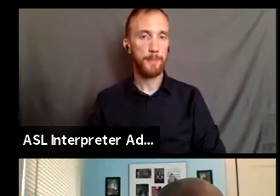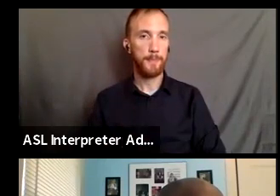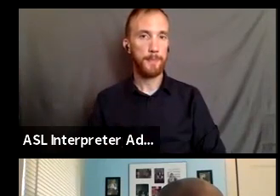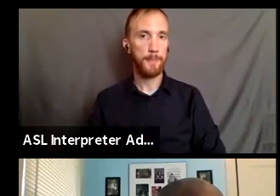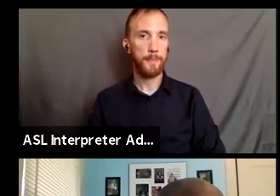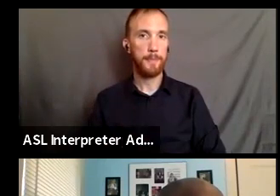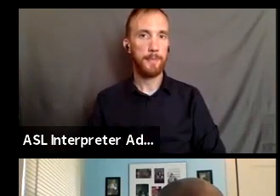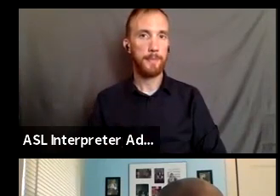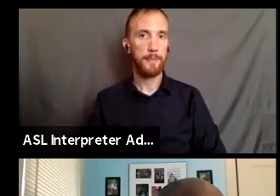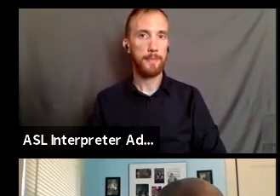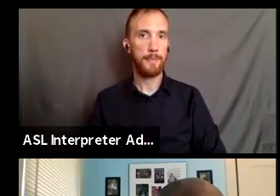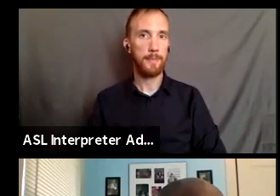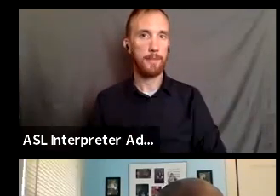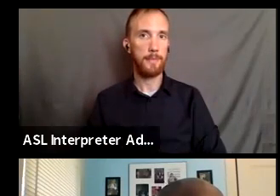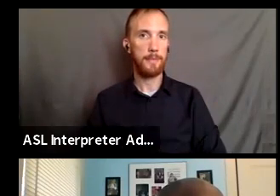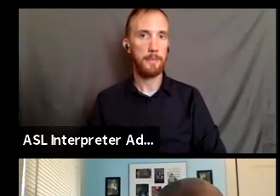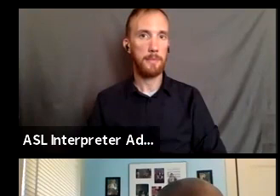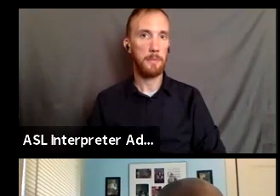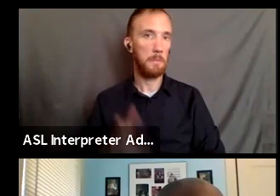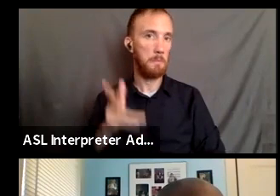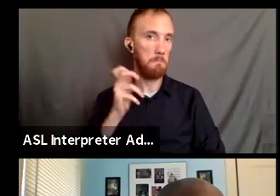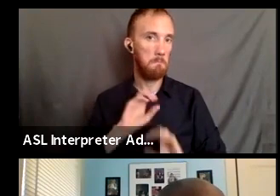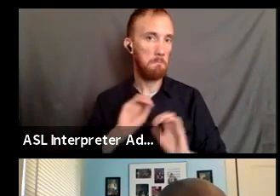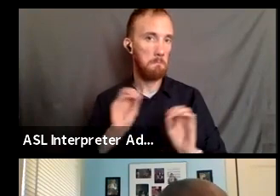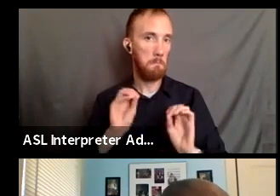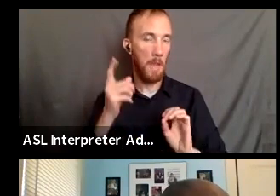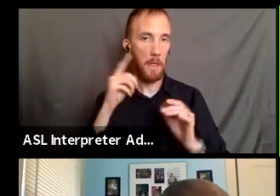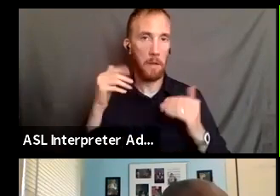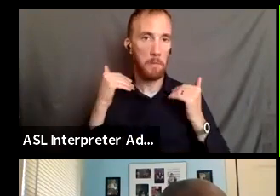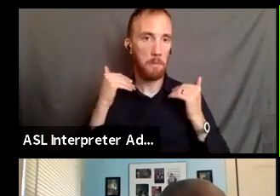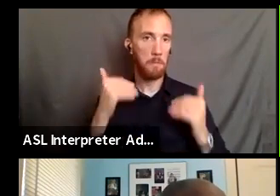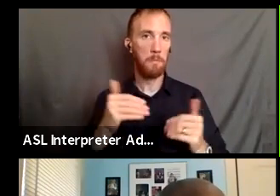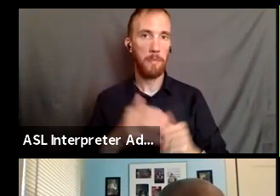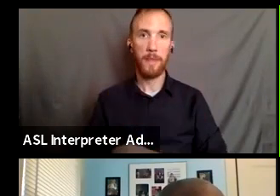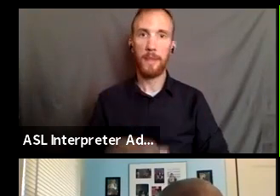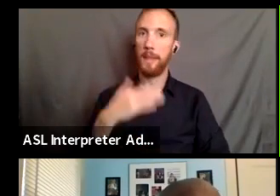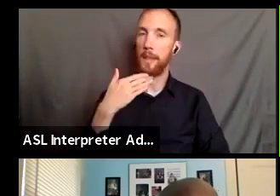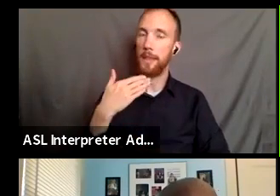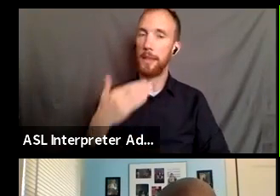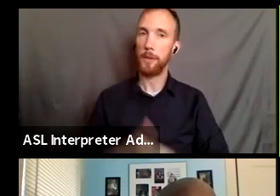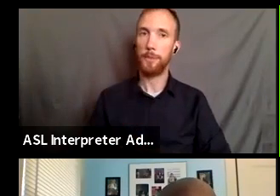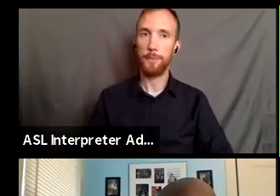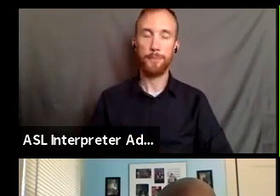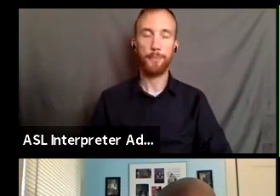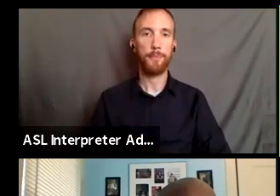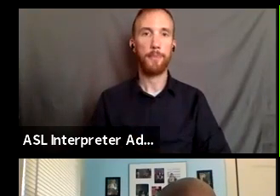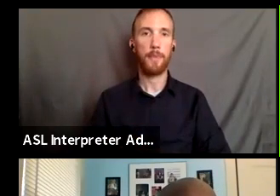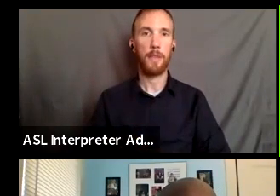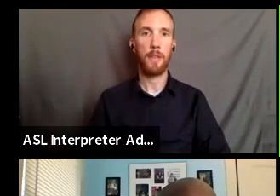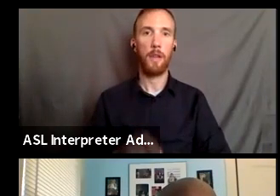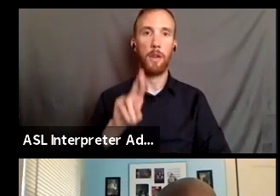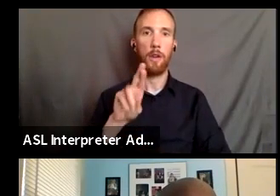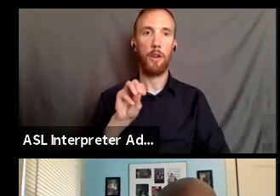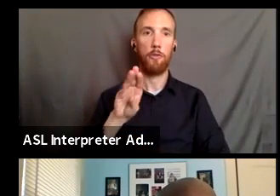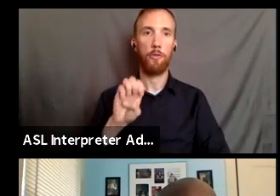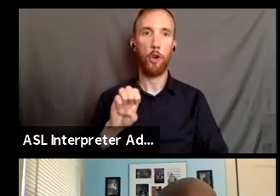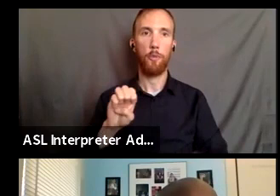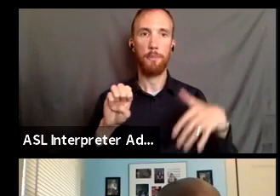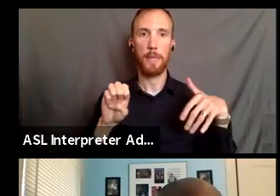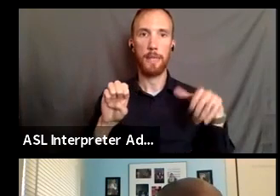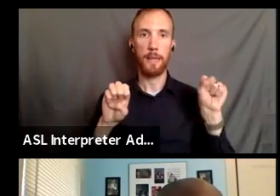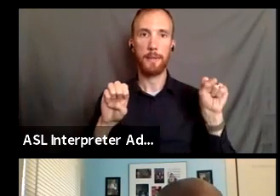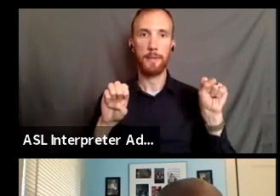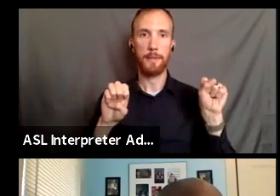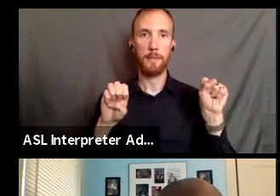uh i don't hear none so i think we can proceed thank you mr president member rome yes